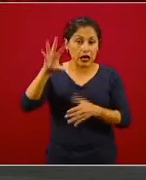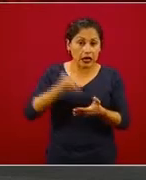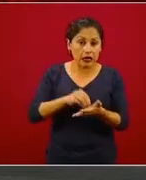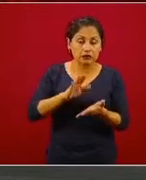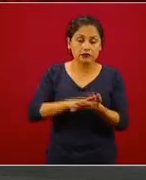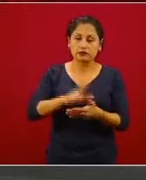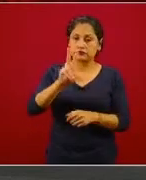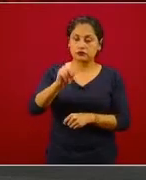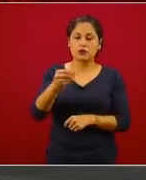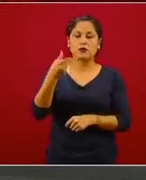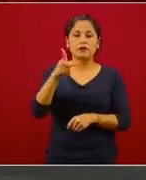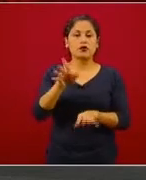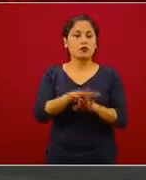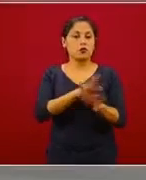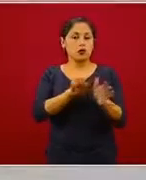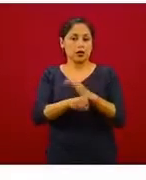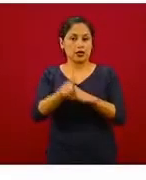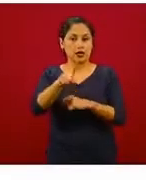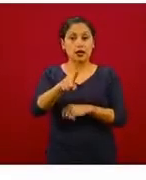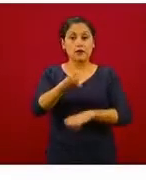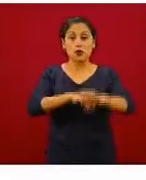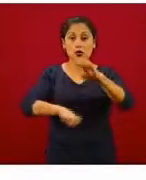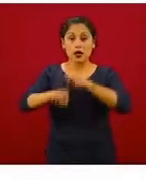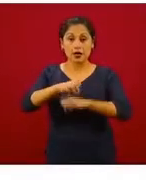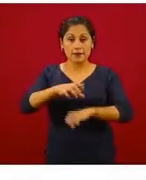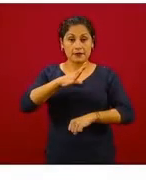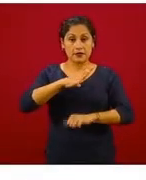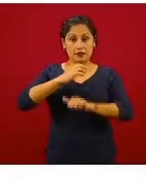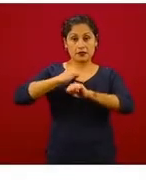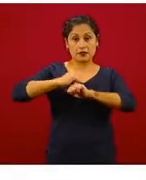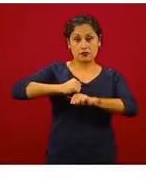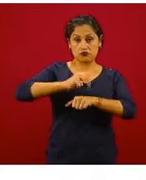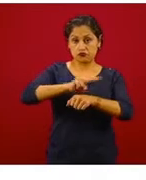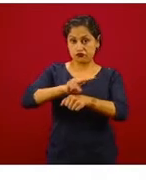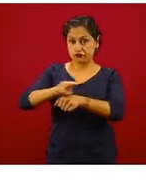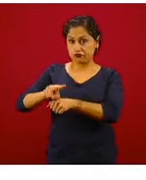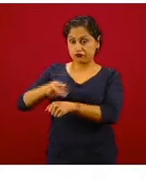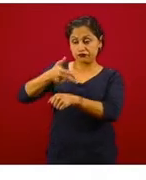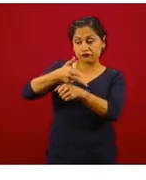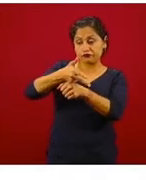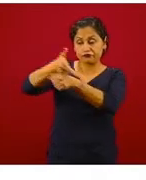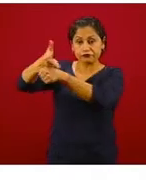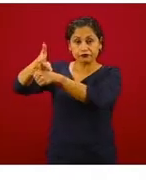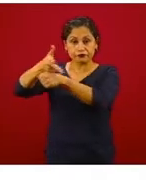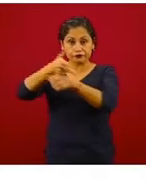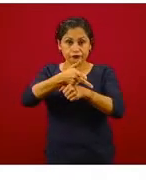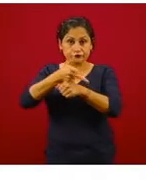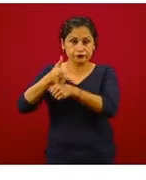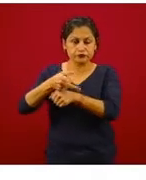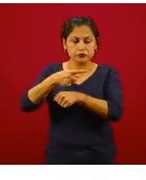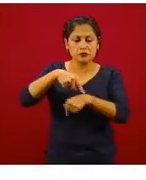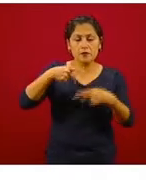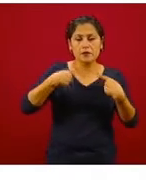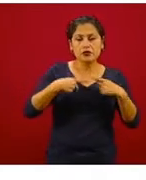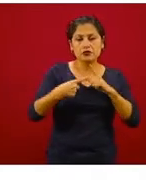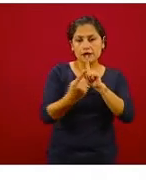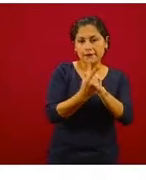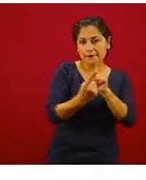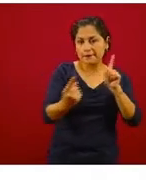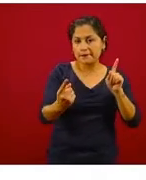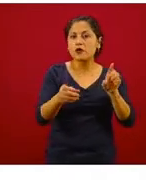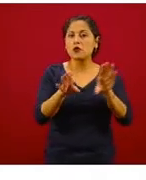engineering controls. These are some examples. We don't have all of them. Some companies have video surveillance systems, which we let